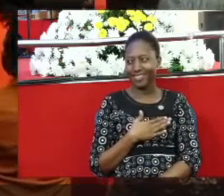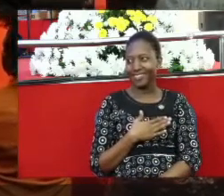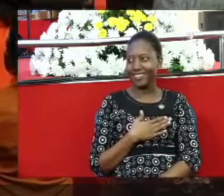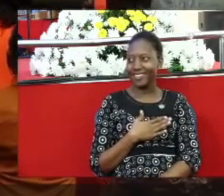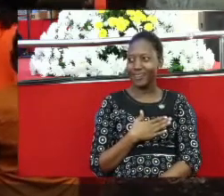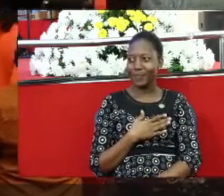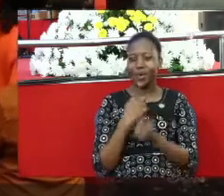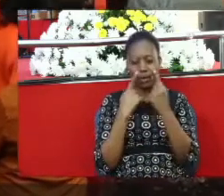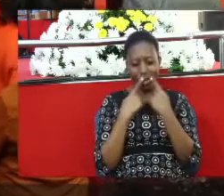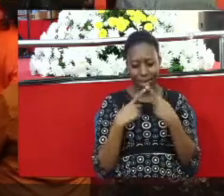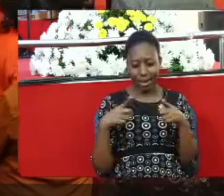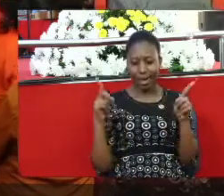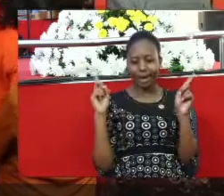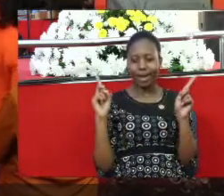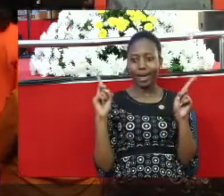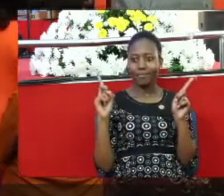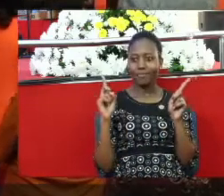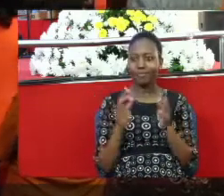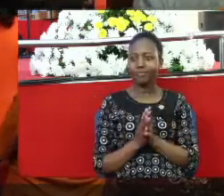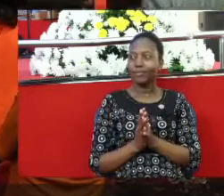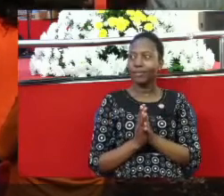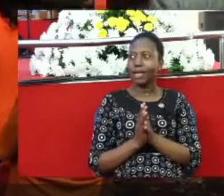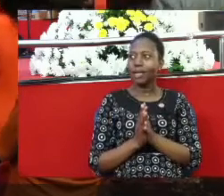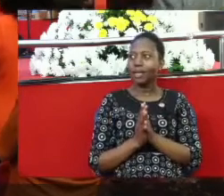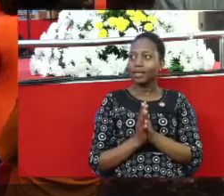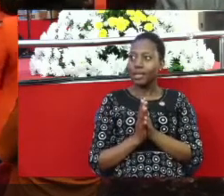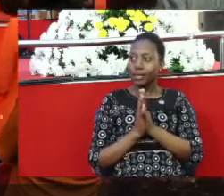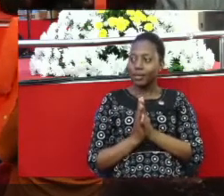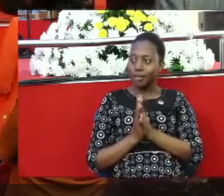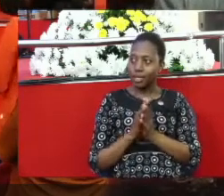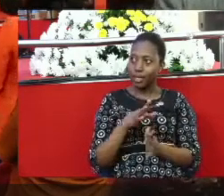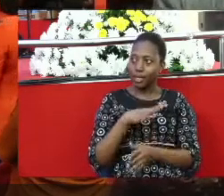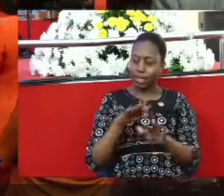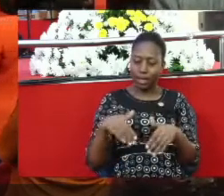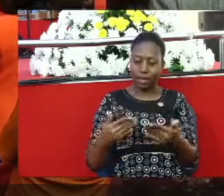To declare, you know, let's do it together. The generous soul